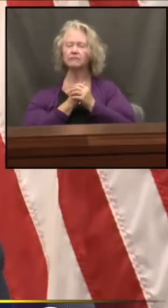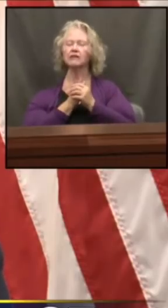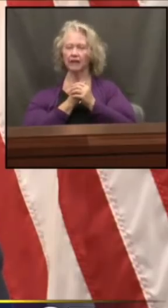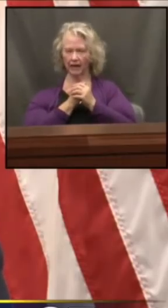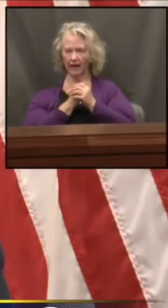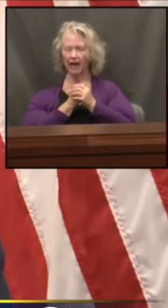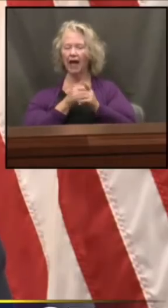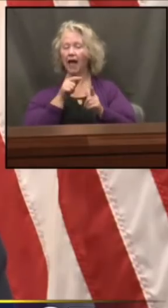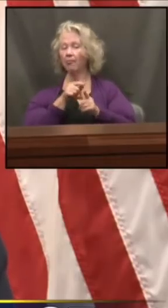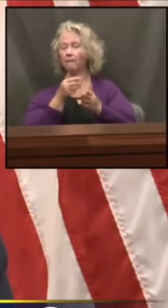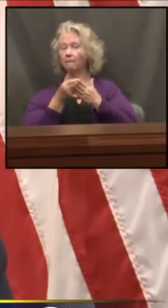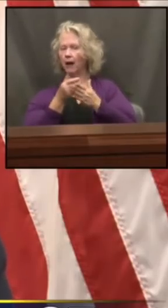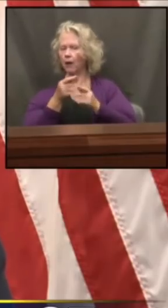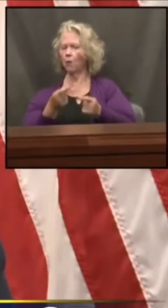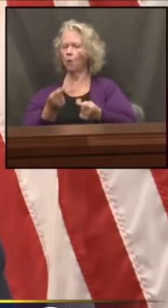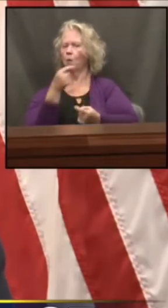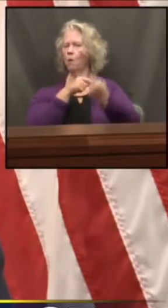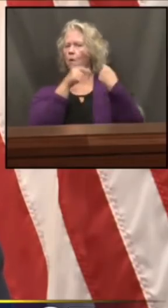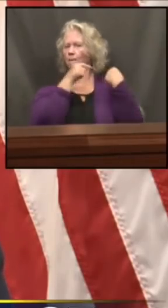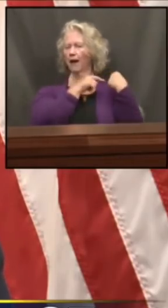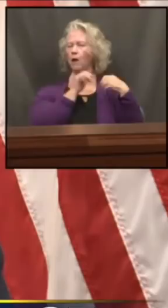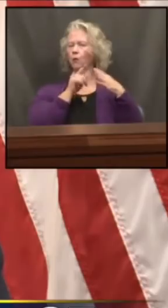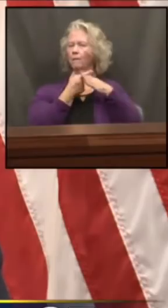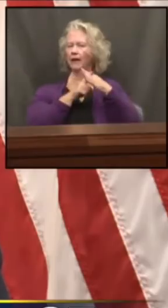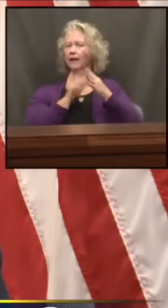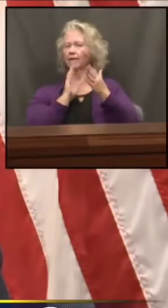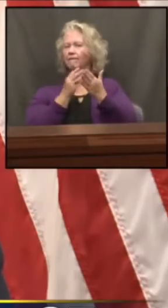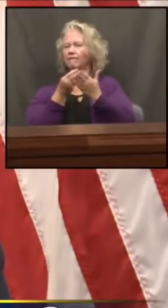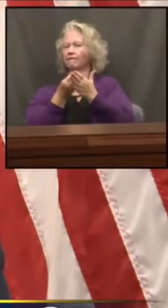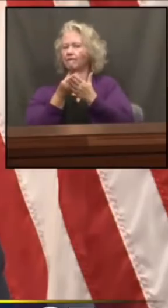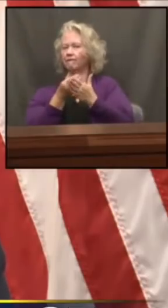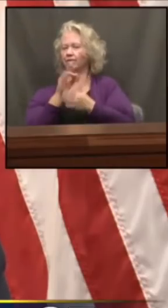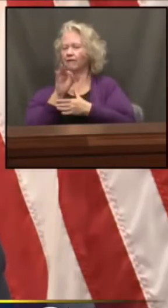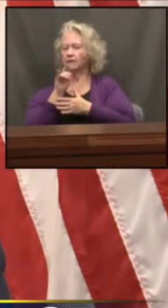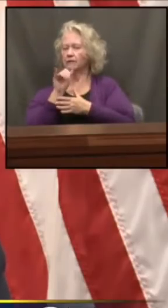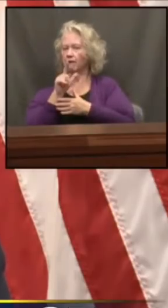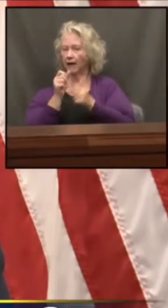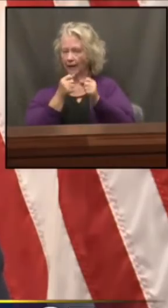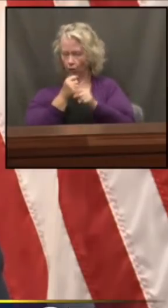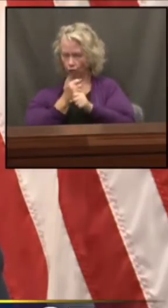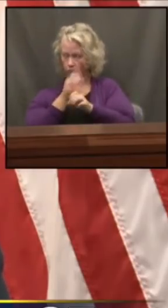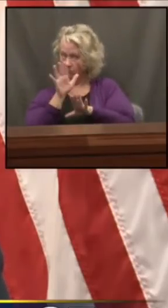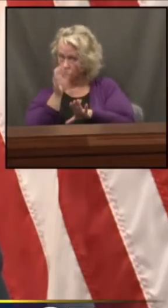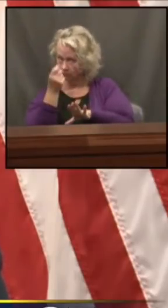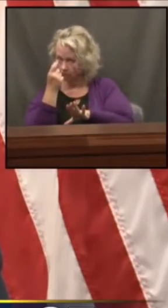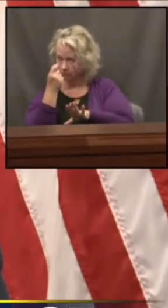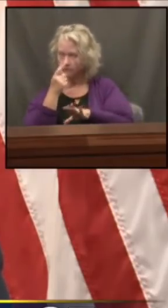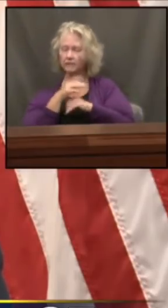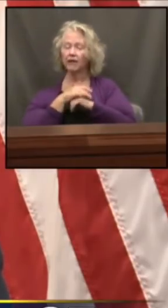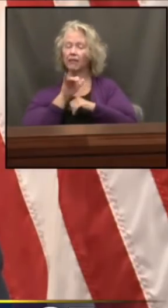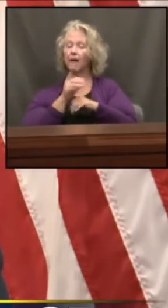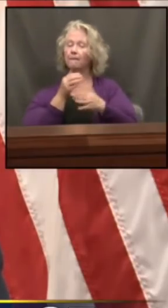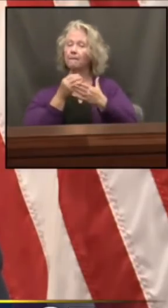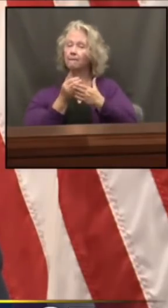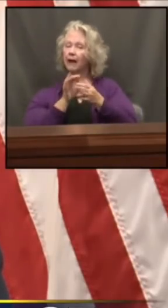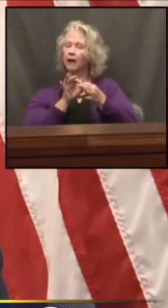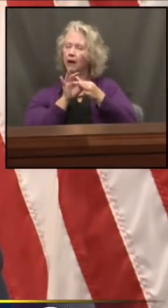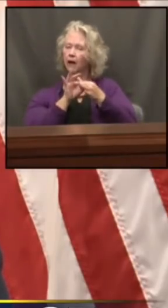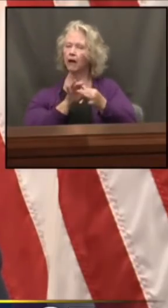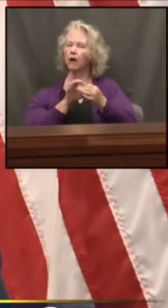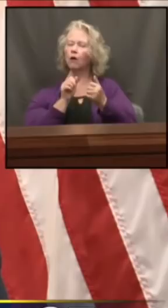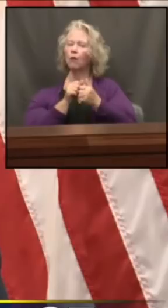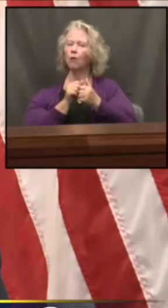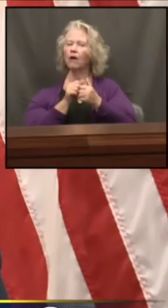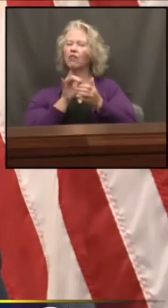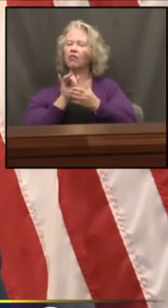are also retroactive back to the beginning of the fiscal year. Just for everyone's understanding, those funds were connected to ARPA